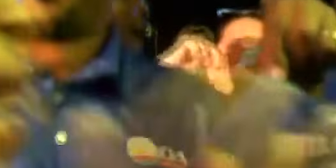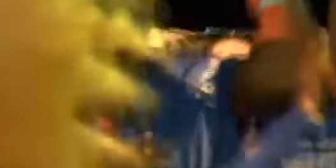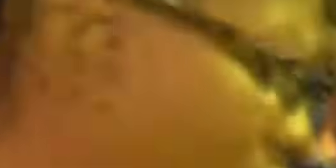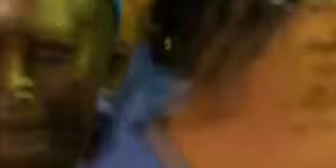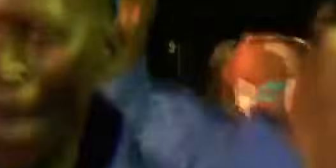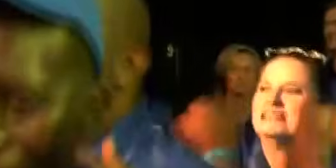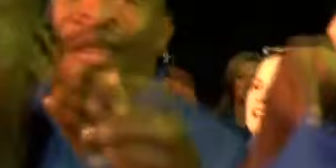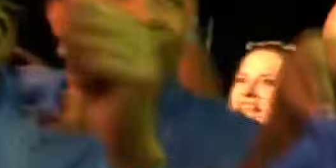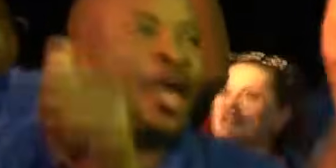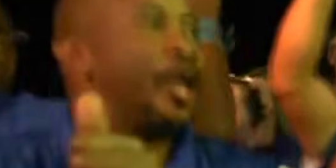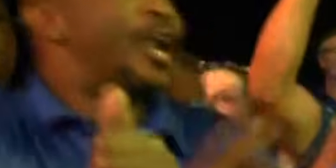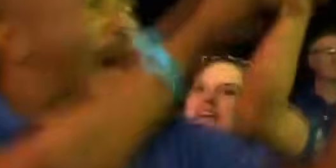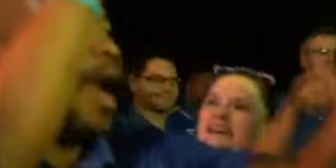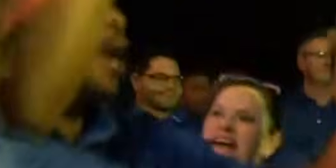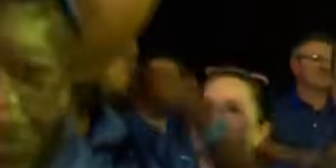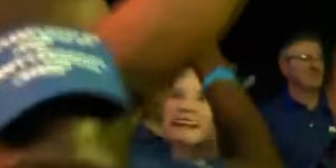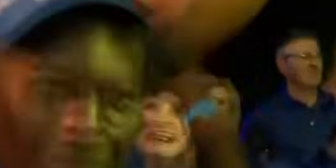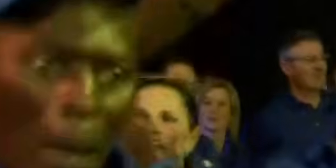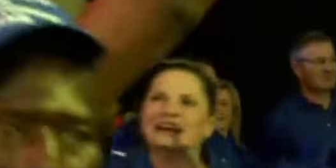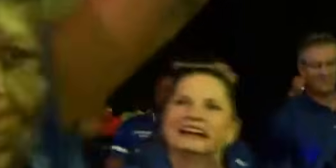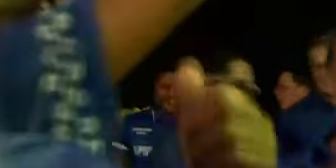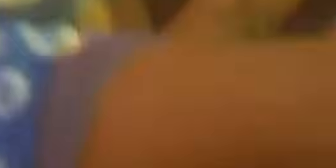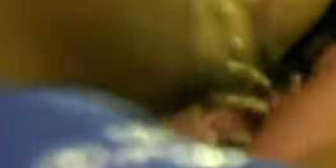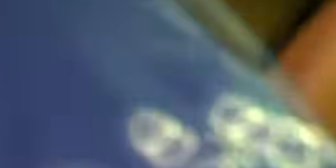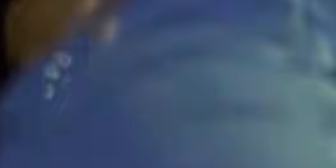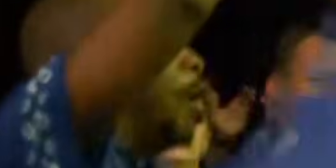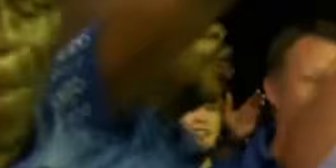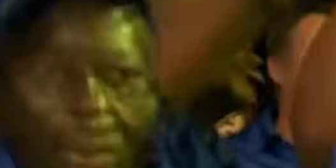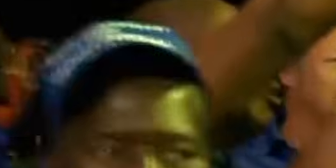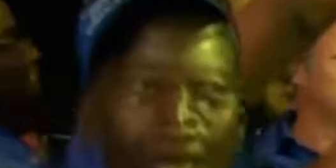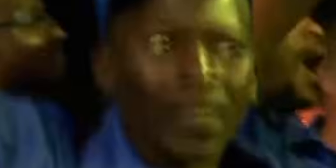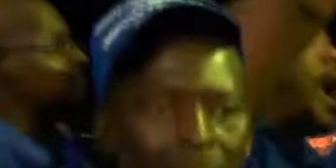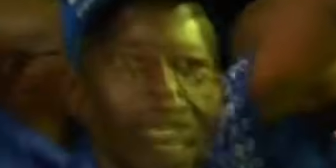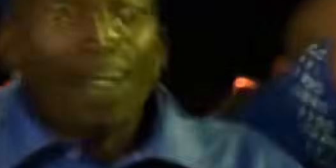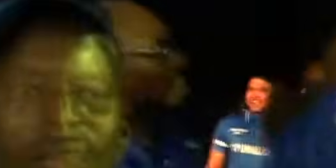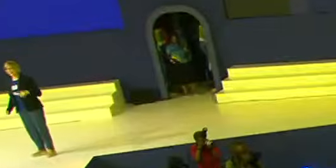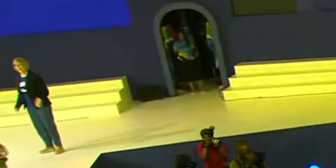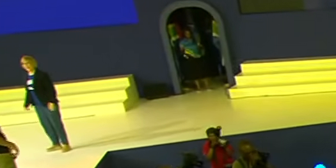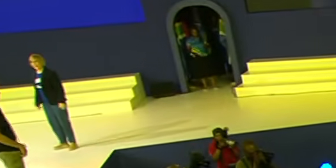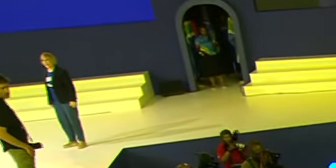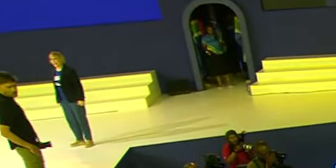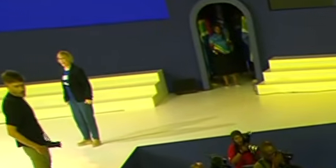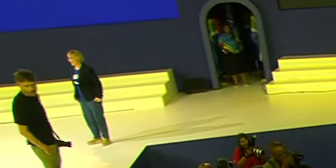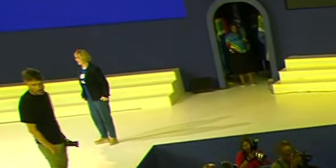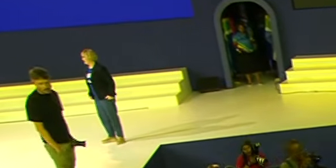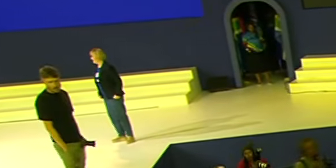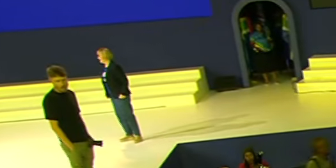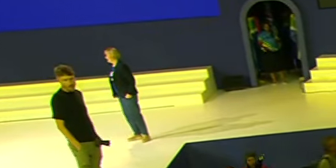To the colleagues from the Free States, and congratulations.